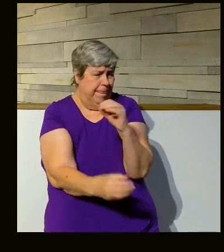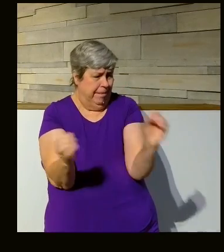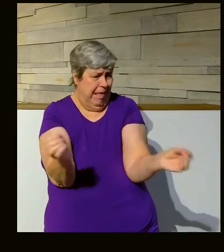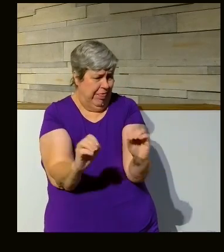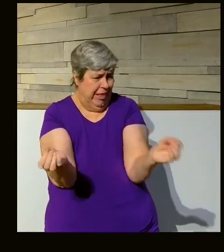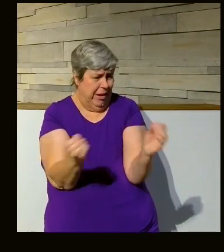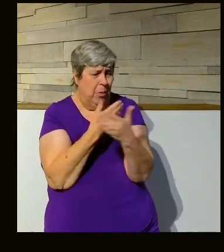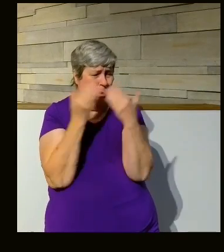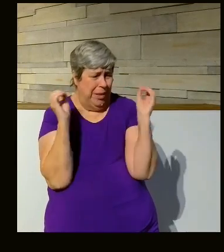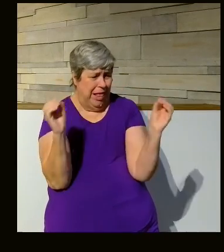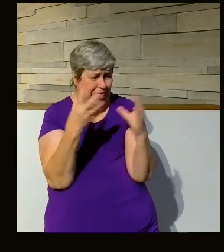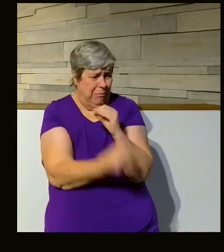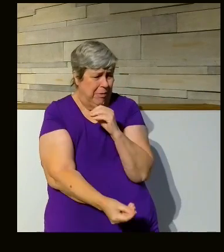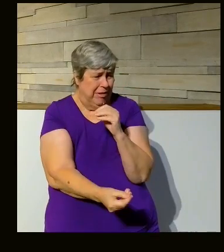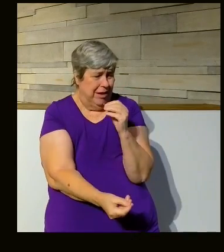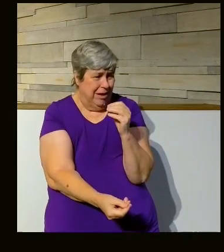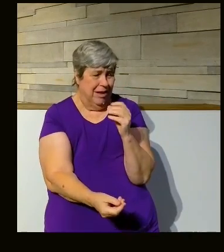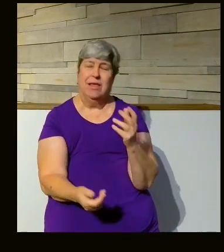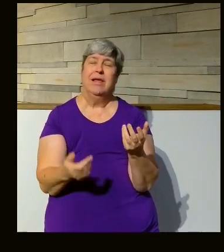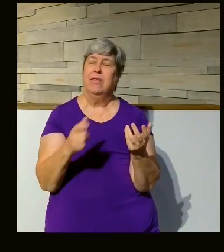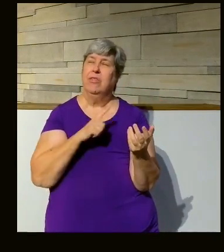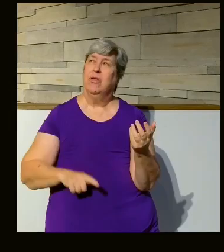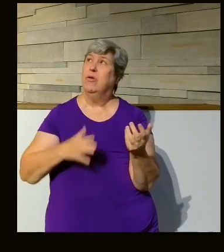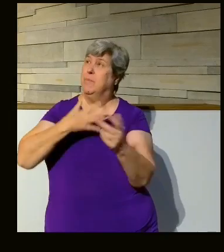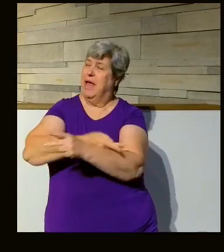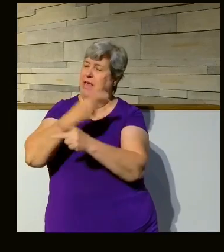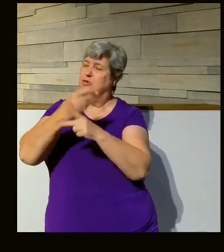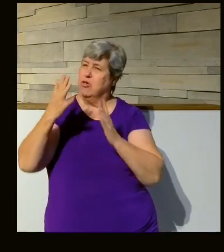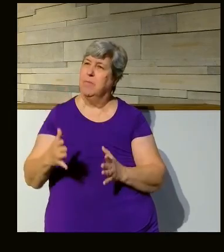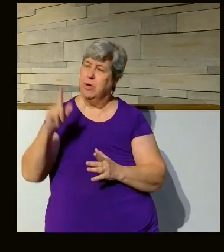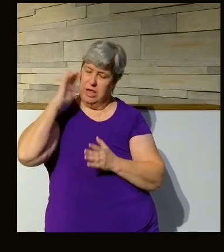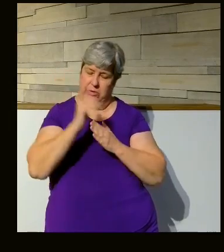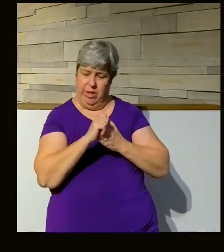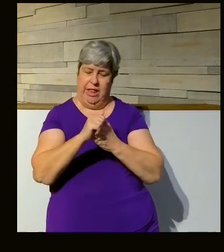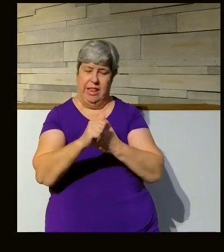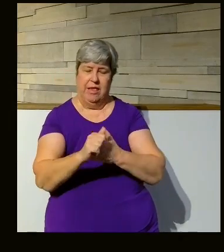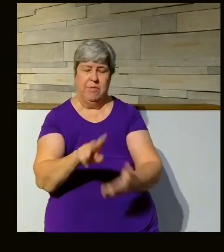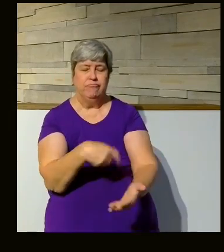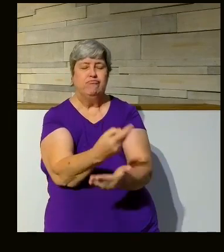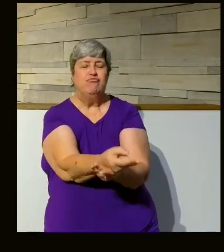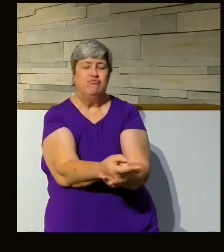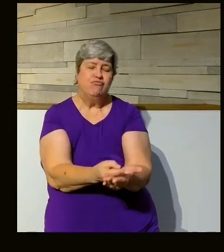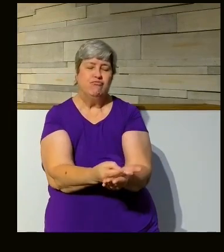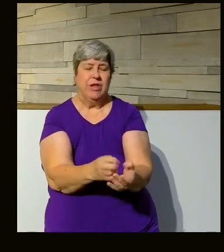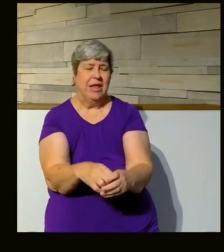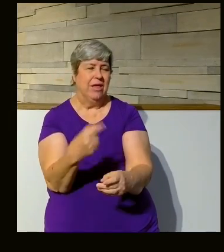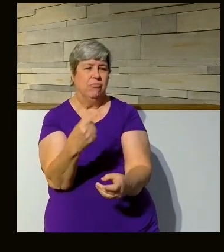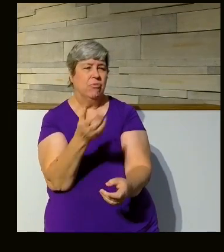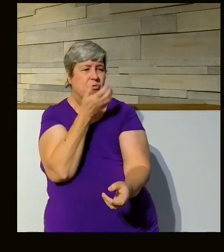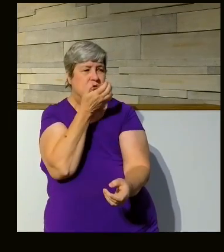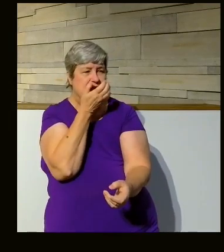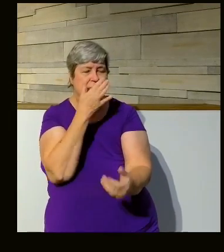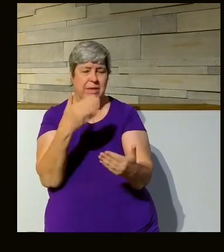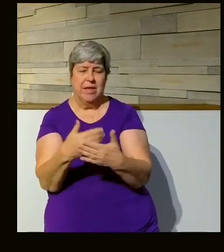going to be lacking nothing in this life. So the Lord is my shepherd, and the Lord's going to lead me to lie down in the green pastures and by the